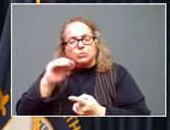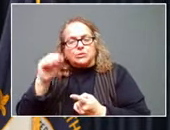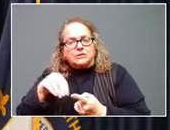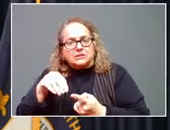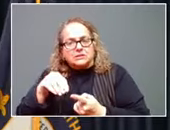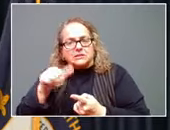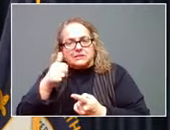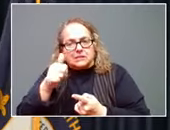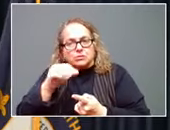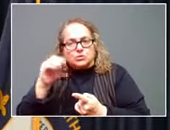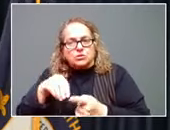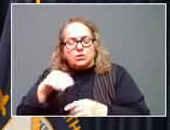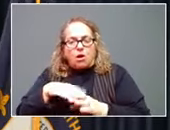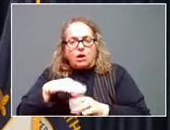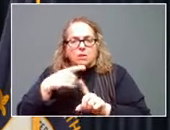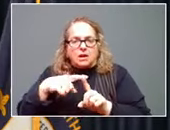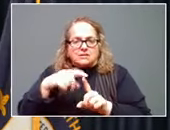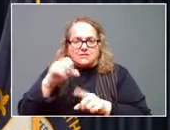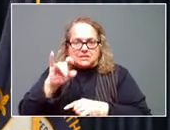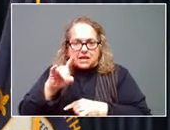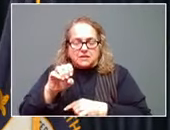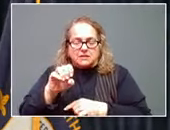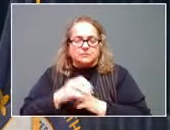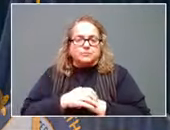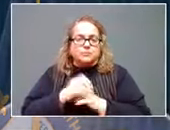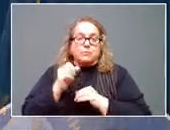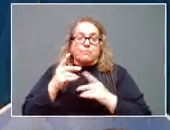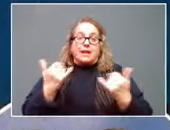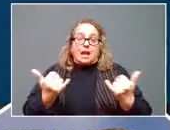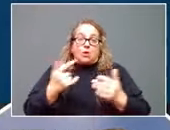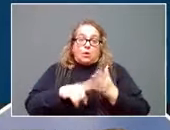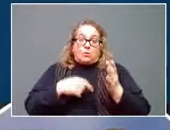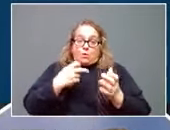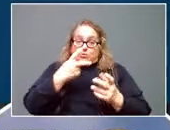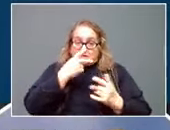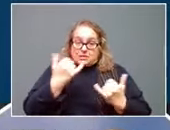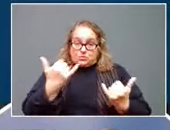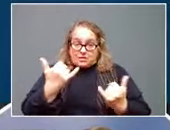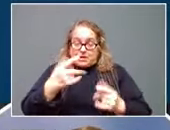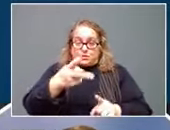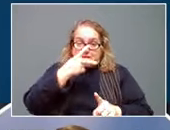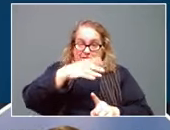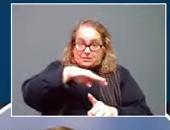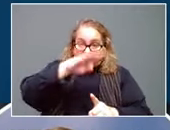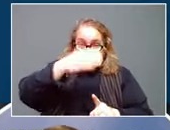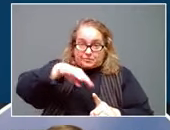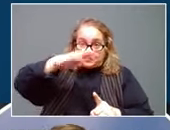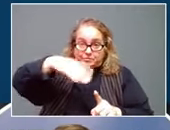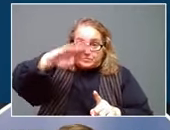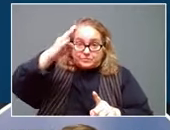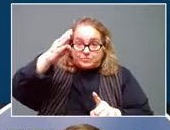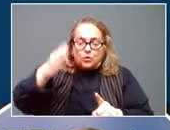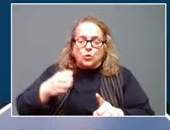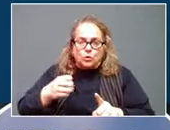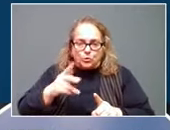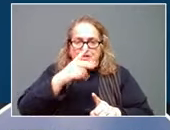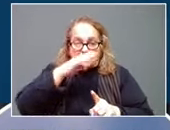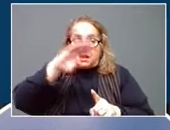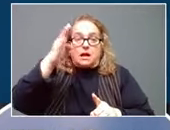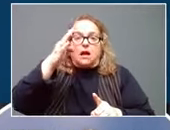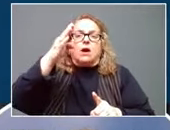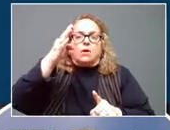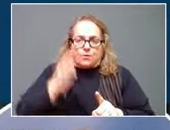weeks. All right, let's put up what we really want to see today, which is the stair-stepper chart. Again, a significant and